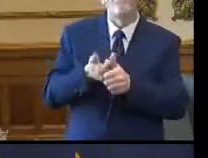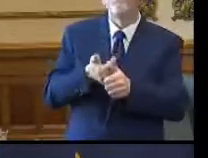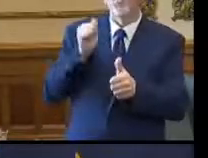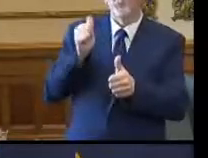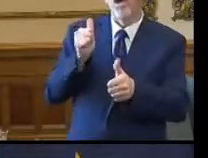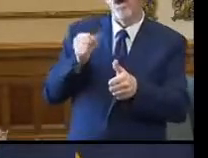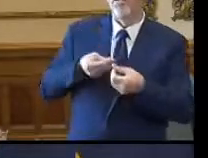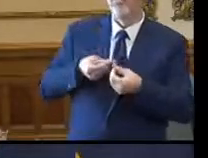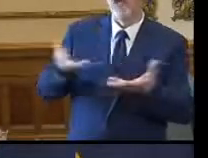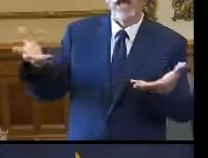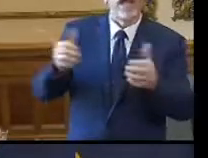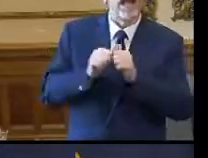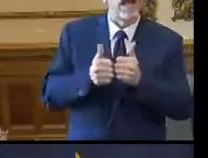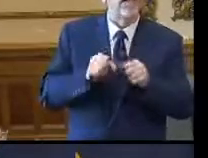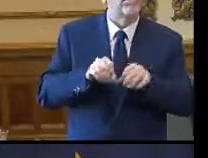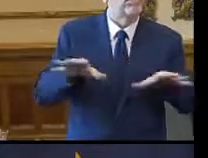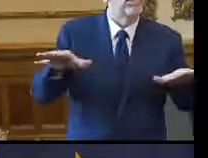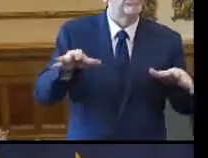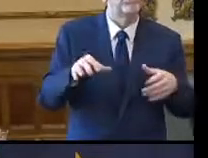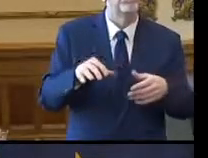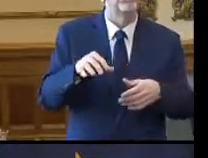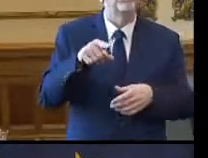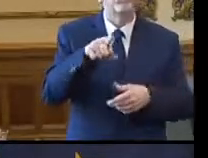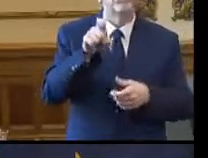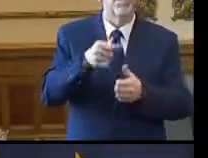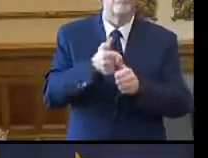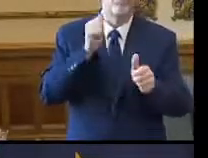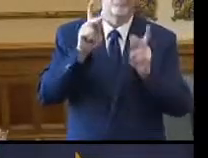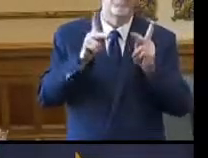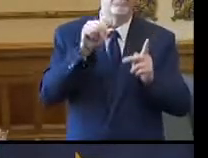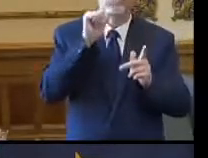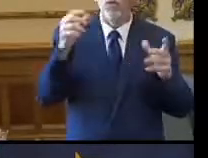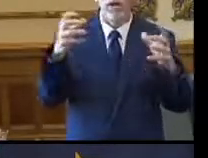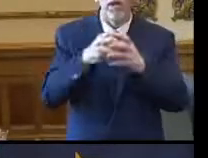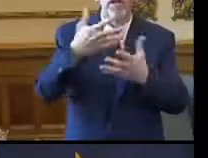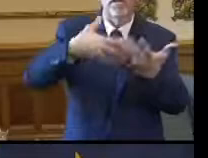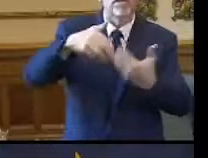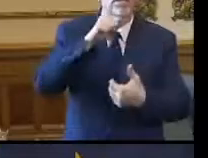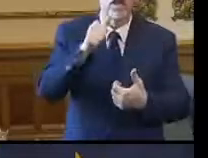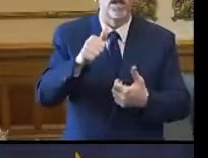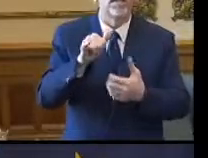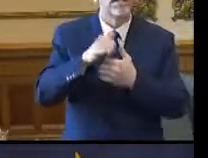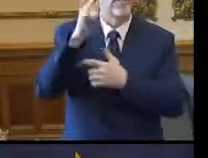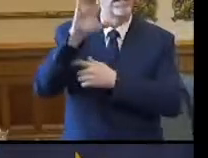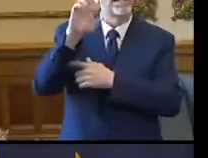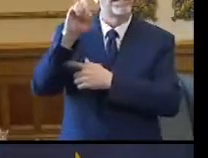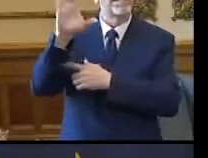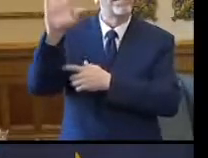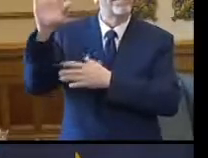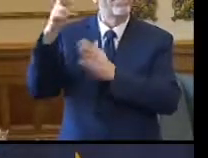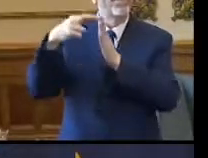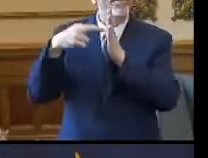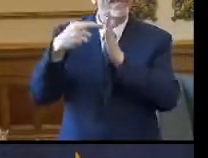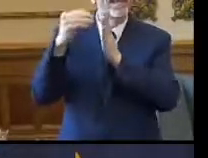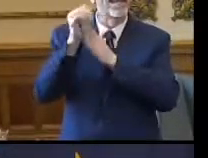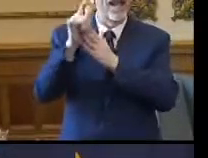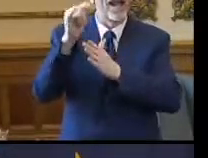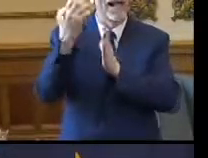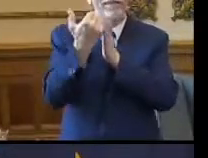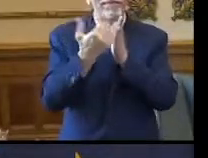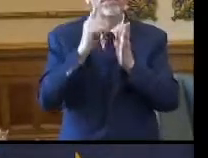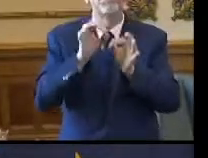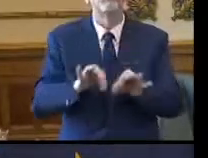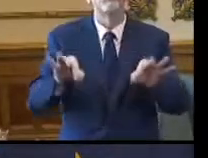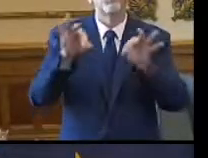happening is to prevent yourself from being in large gatherings. That's why the CDC guidelines are so important. I